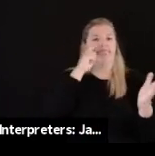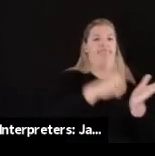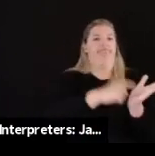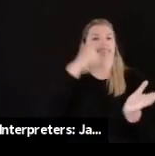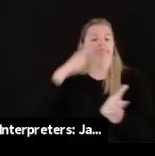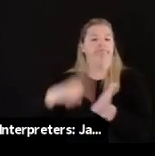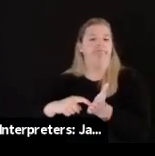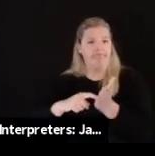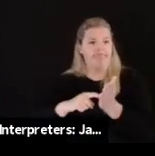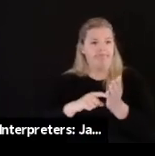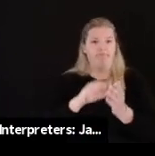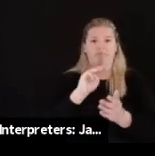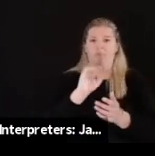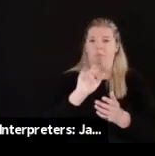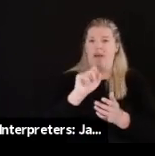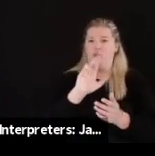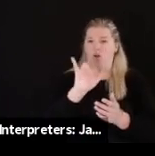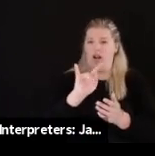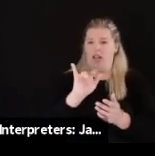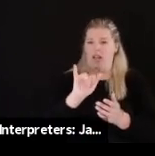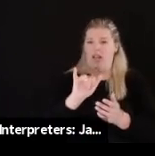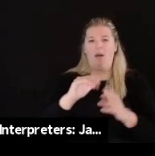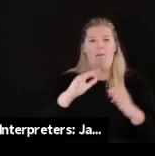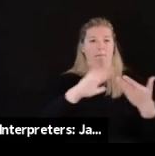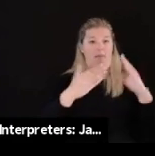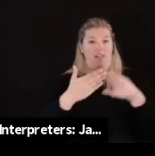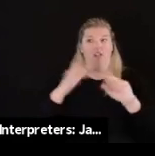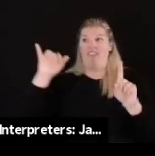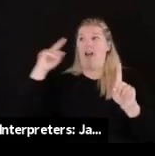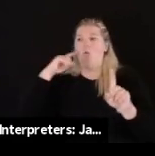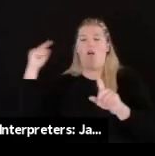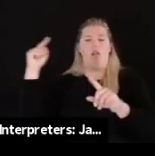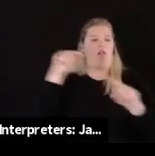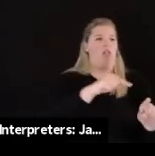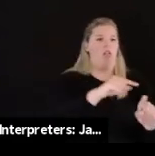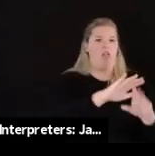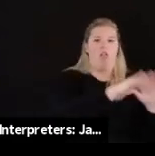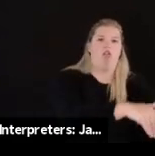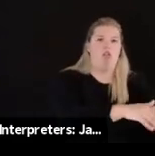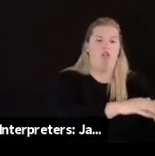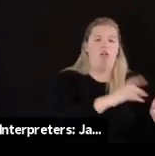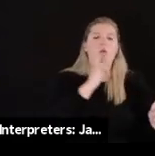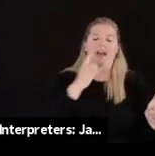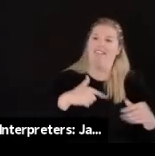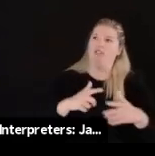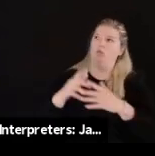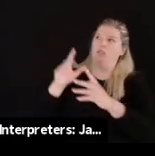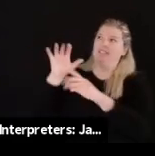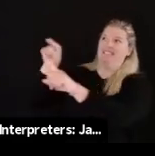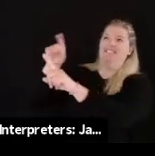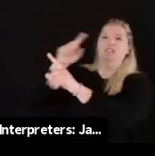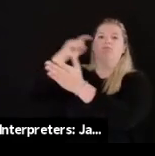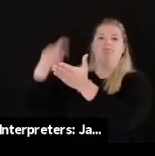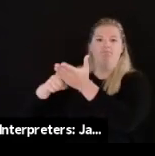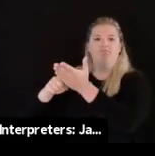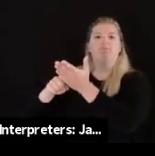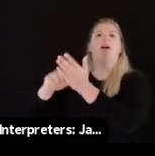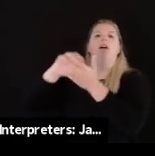minorize populations is part of our mission and priorities at our coalitions and organizations.